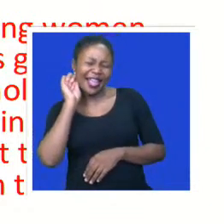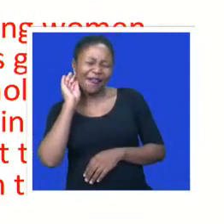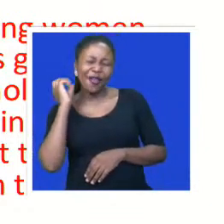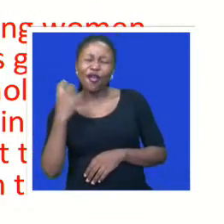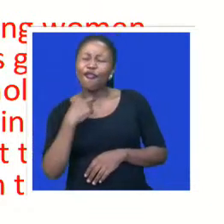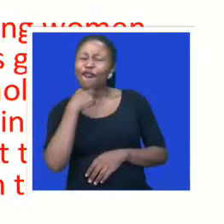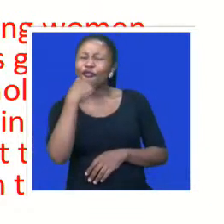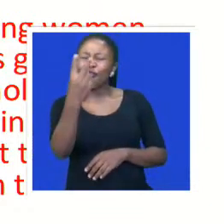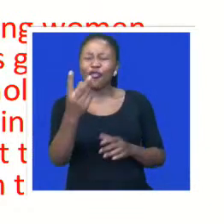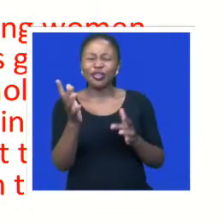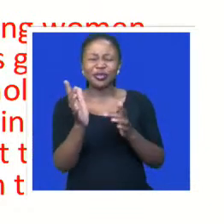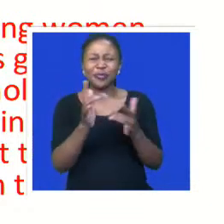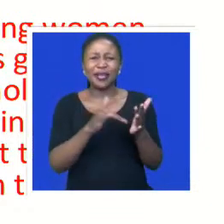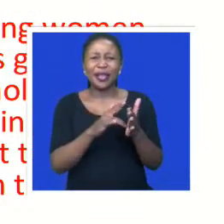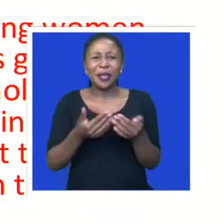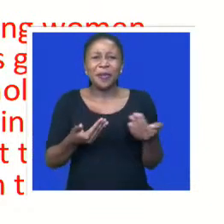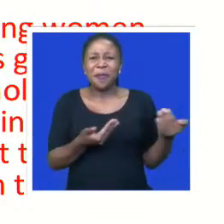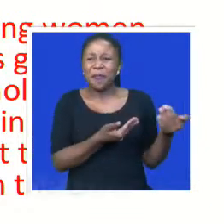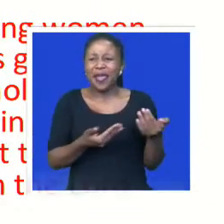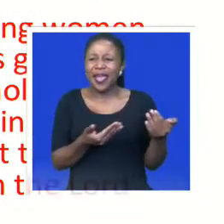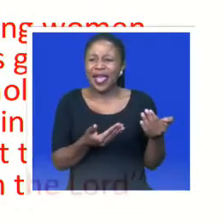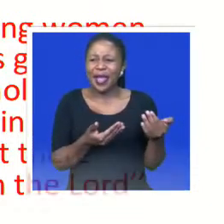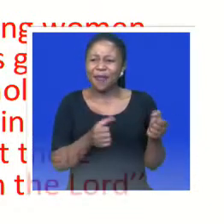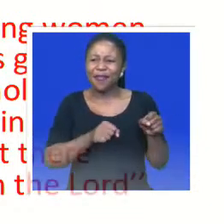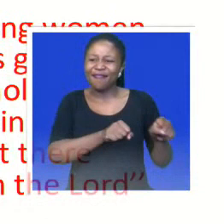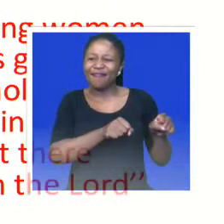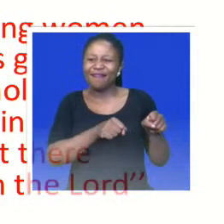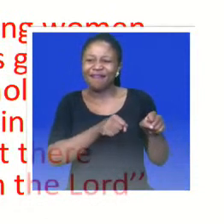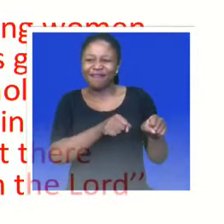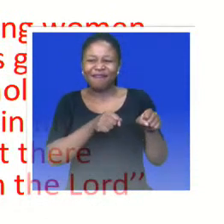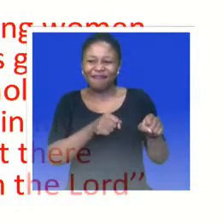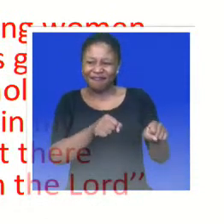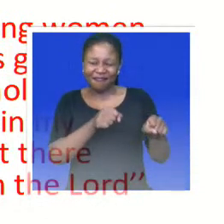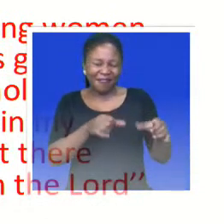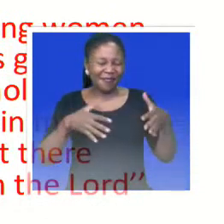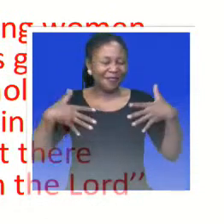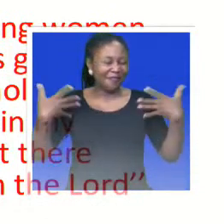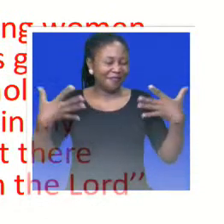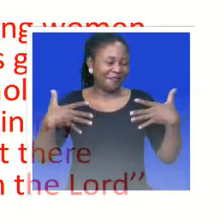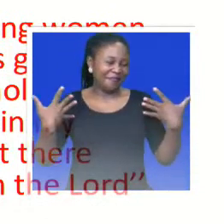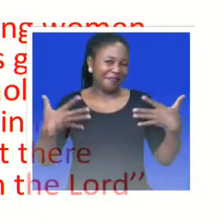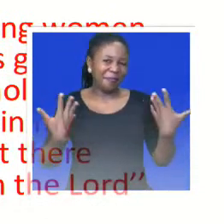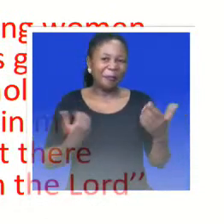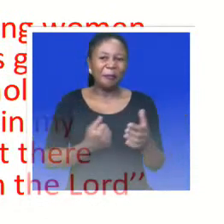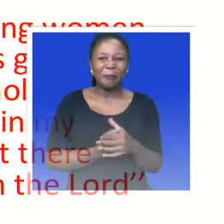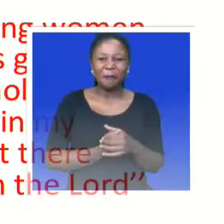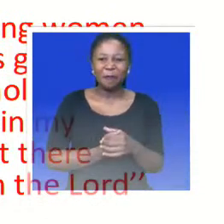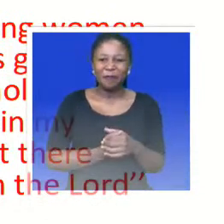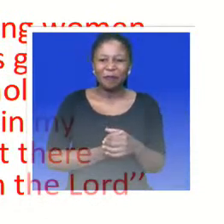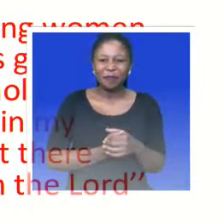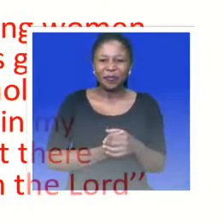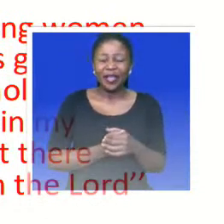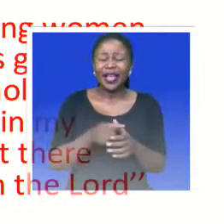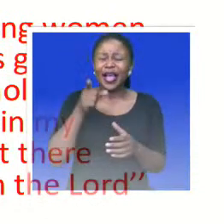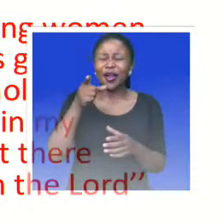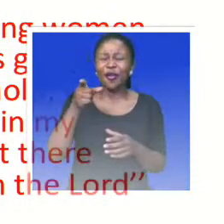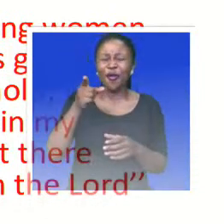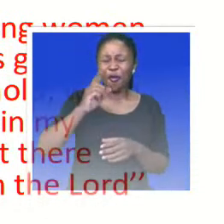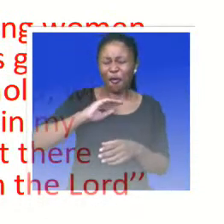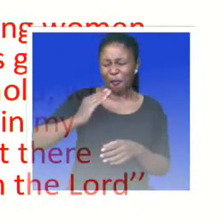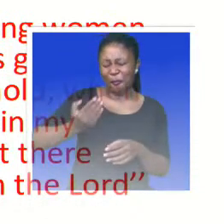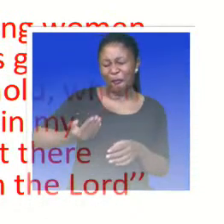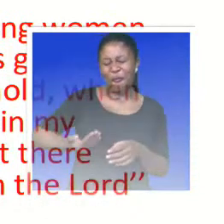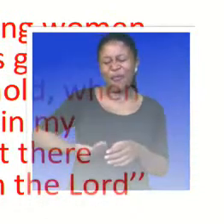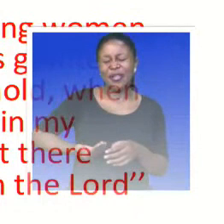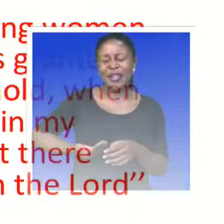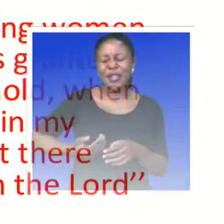this granted to me, that the mother of my Lord come to me? For behold, when the voice of your greeting came to my ears, the babe in my